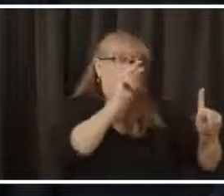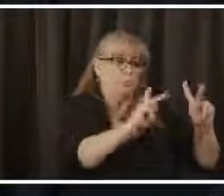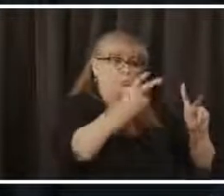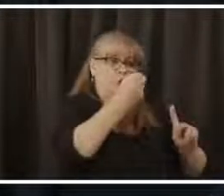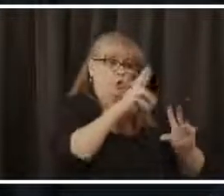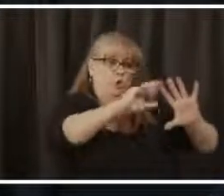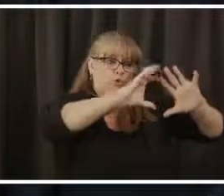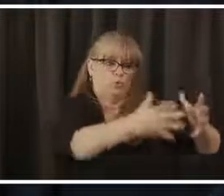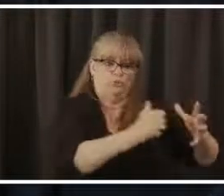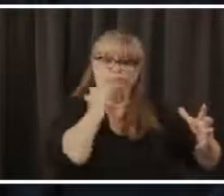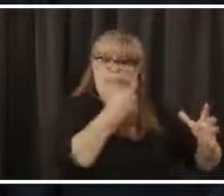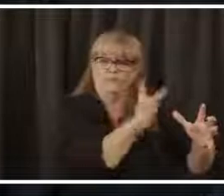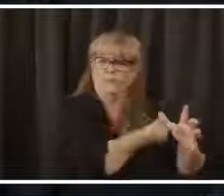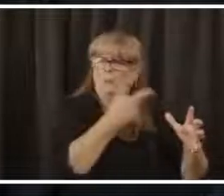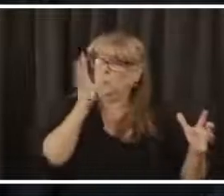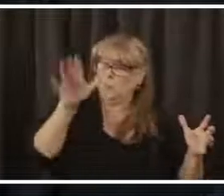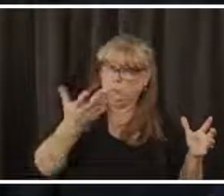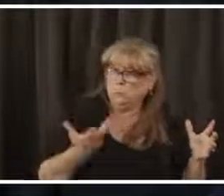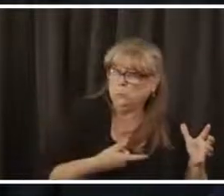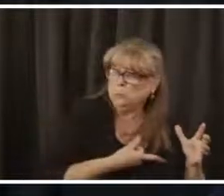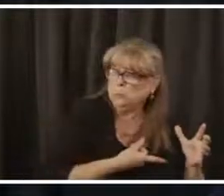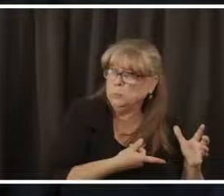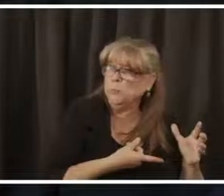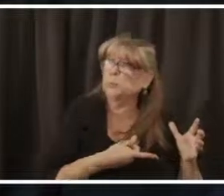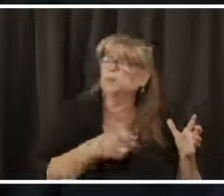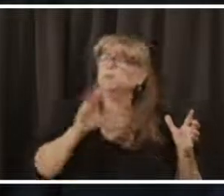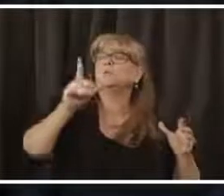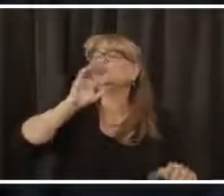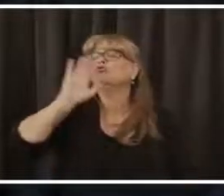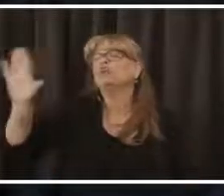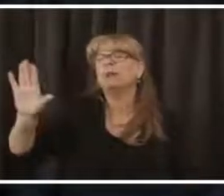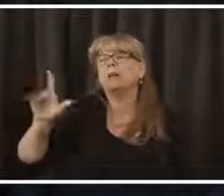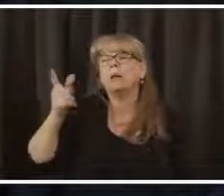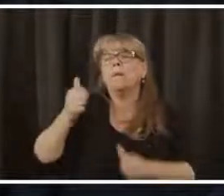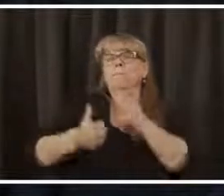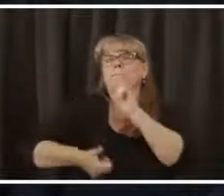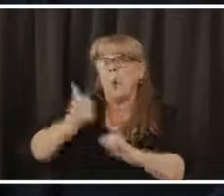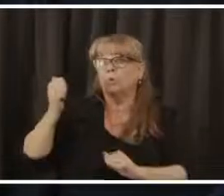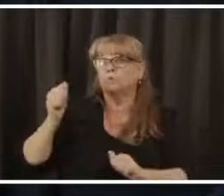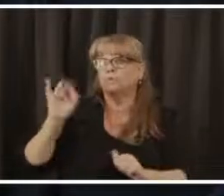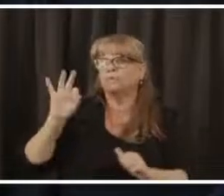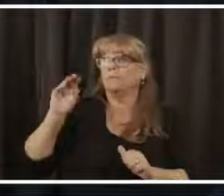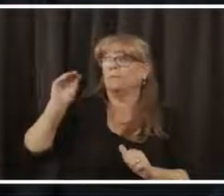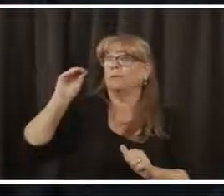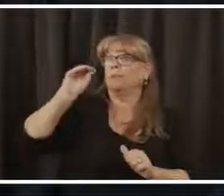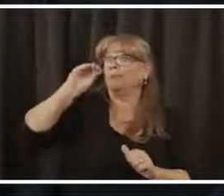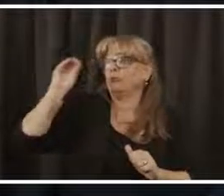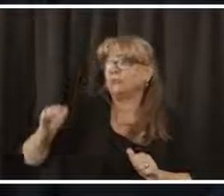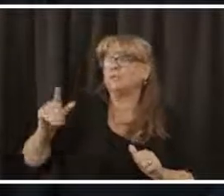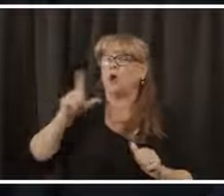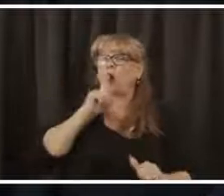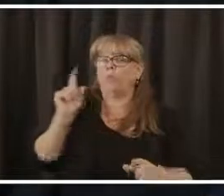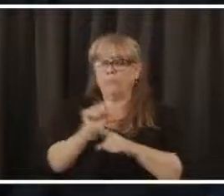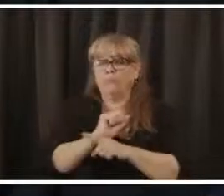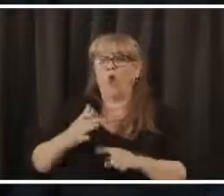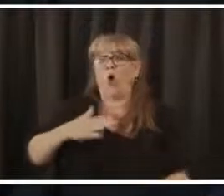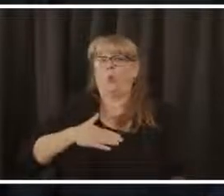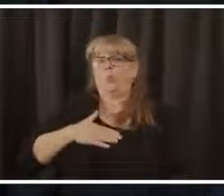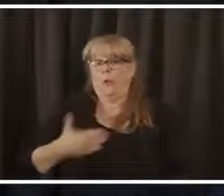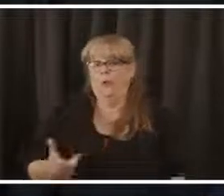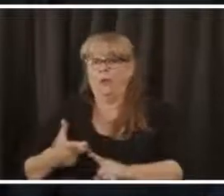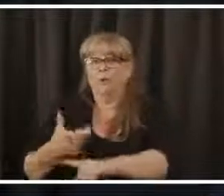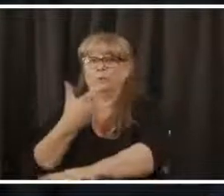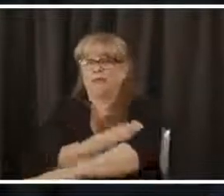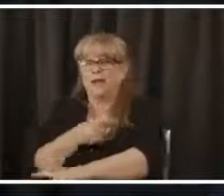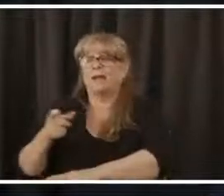of Coloradans, upwards of 80%, are willing to get the vaccine, are interested in getting the vaccine. It's only a small